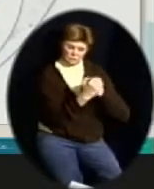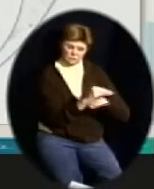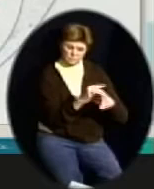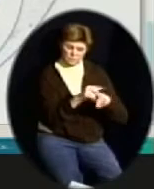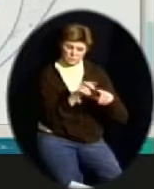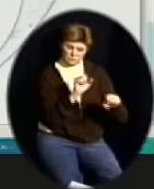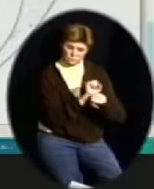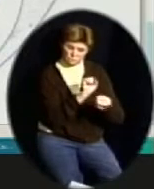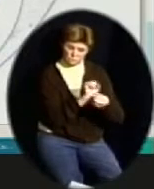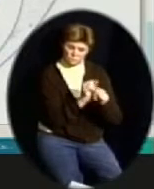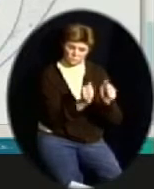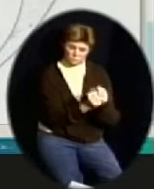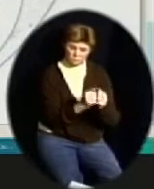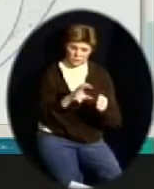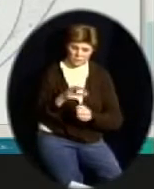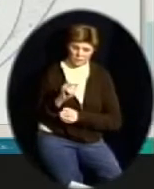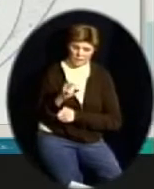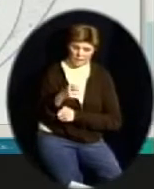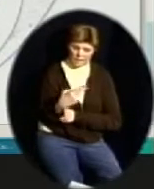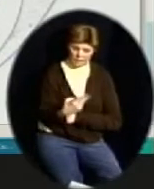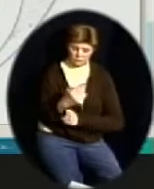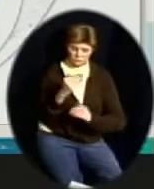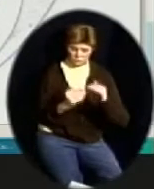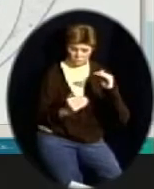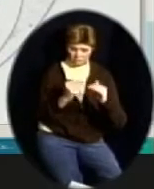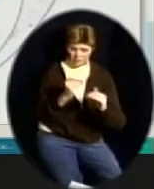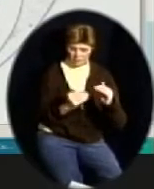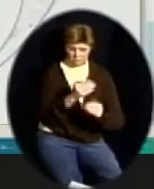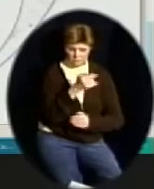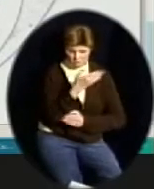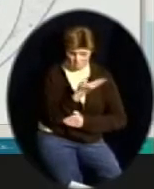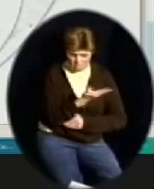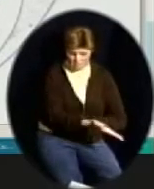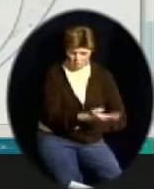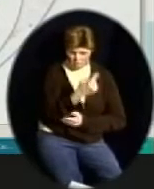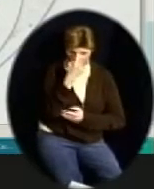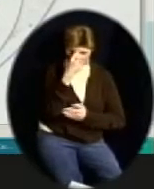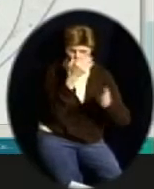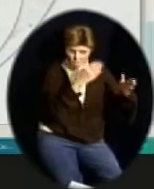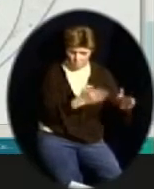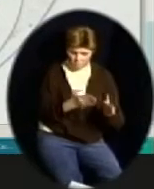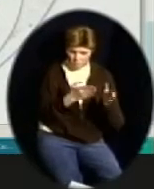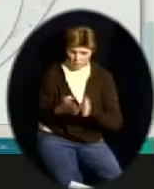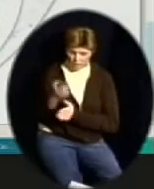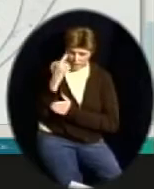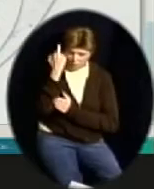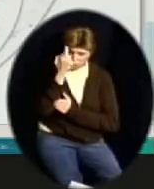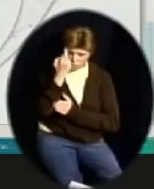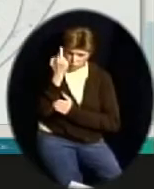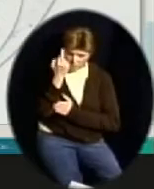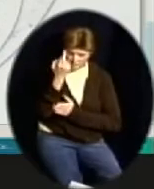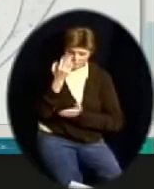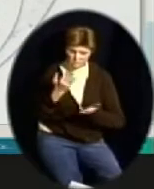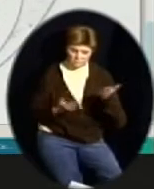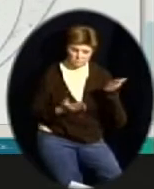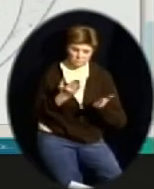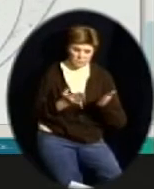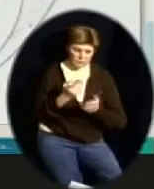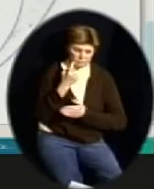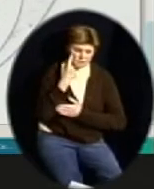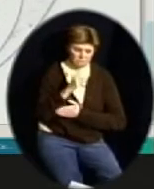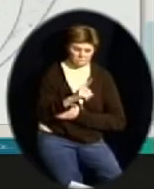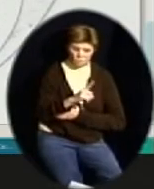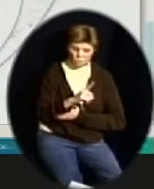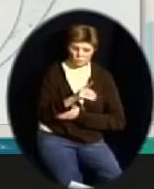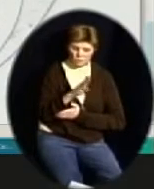and the reserves. They are there for a planned purpose, whether it's a grant fund or whether it's bond and interest funds, which are set up and prepared for the next